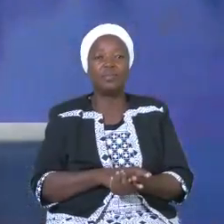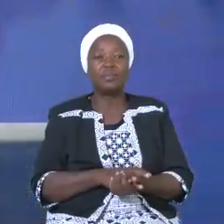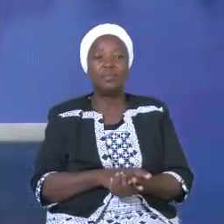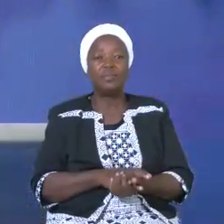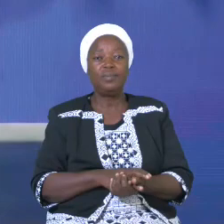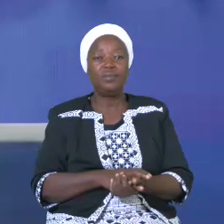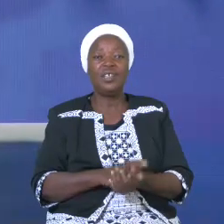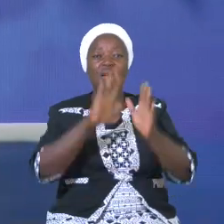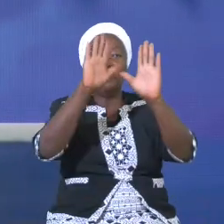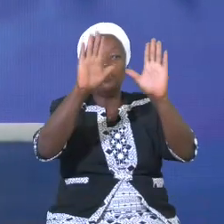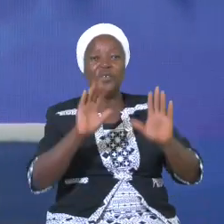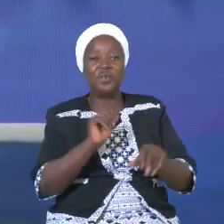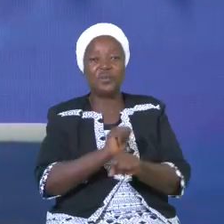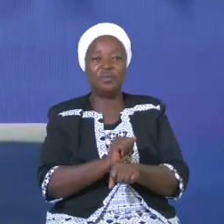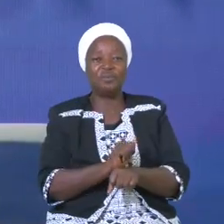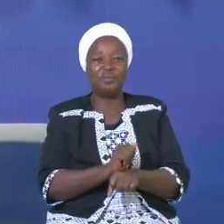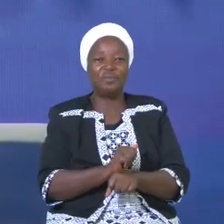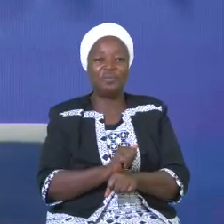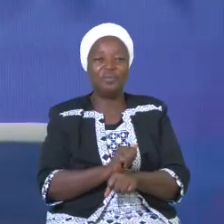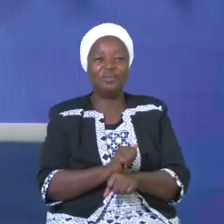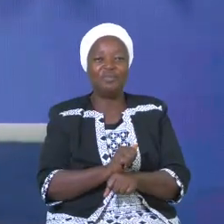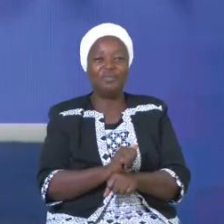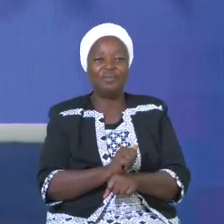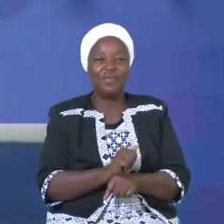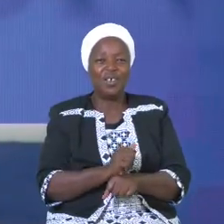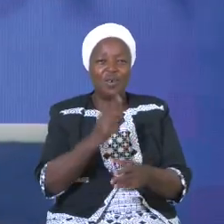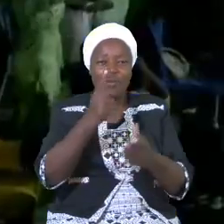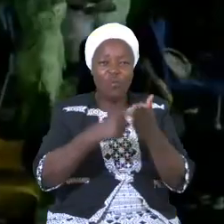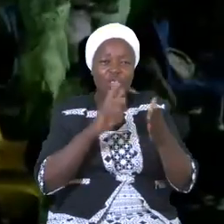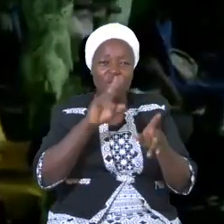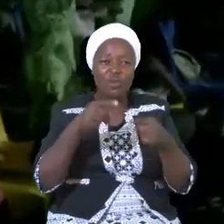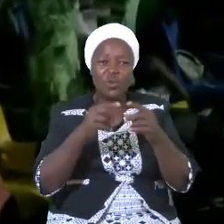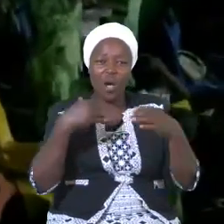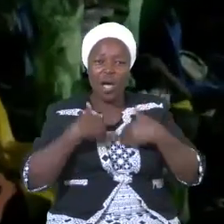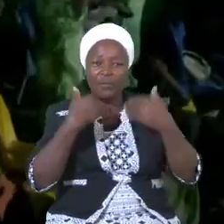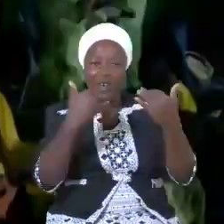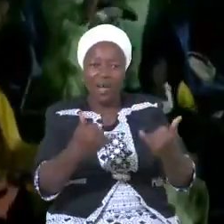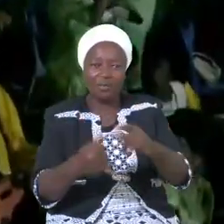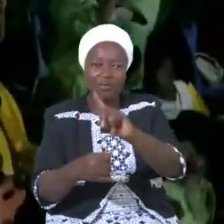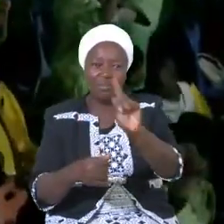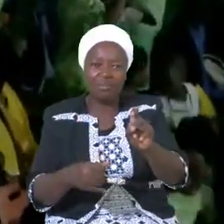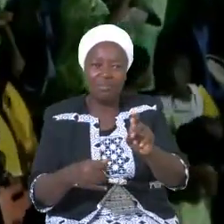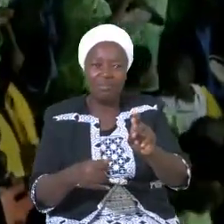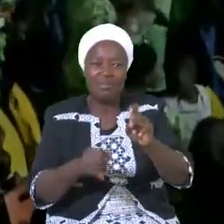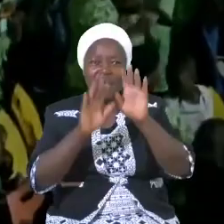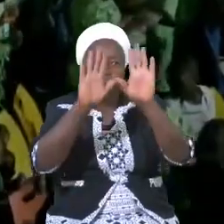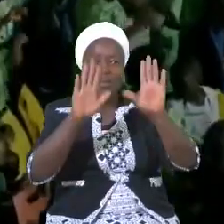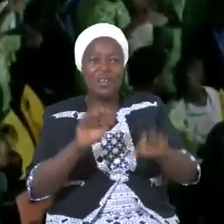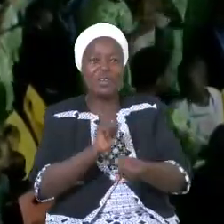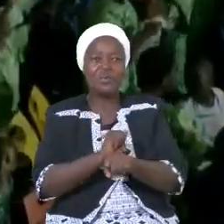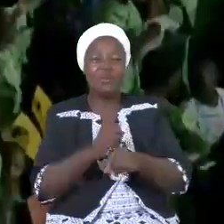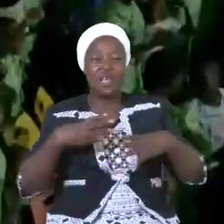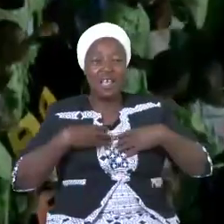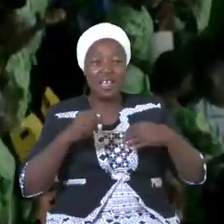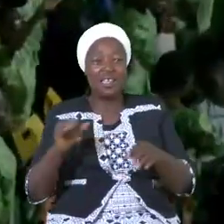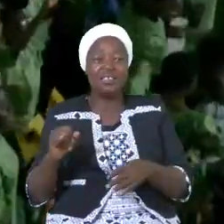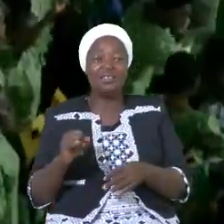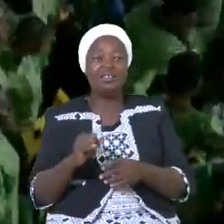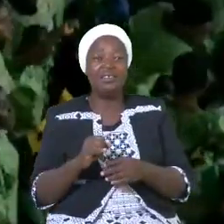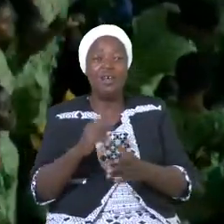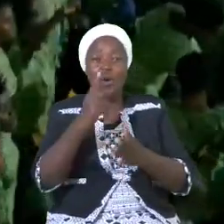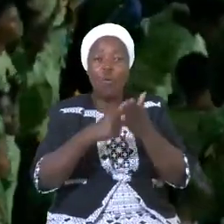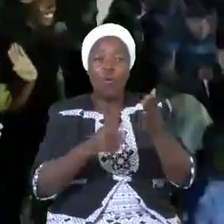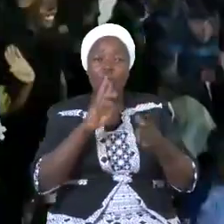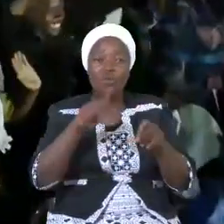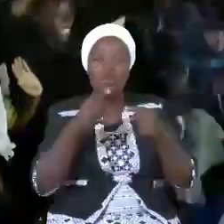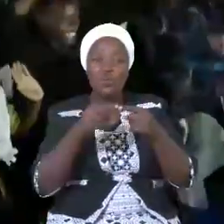miracle what are you going to have now healing what are you going to